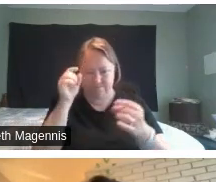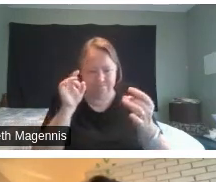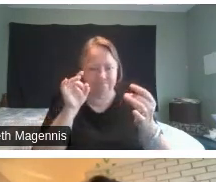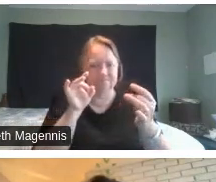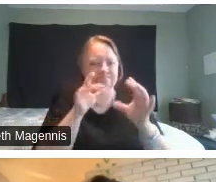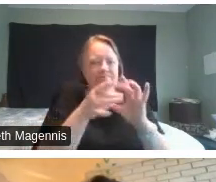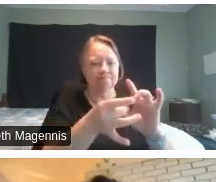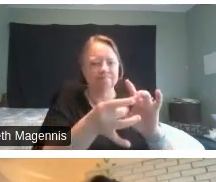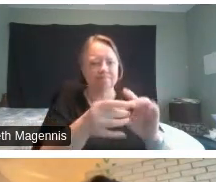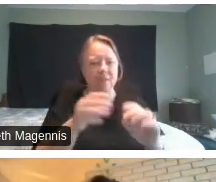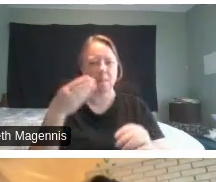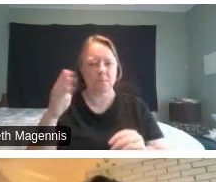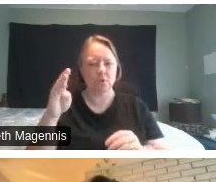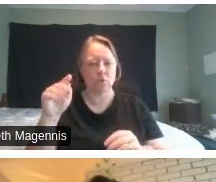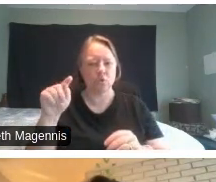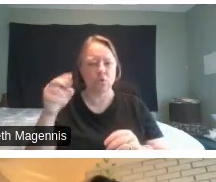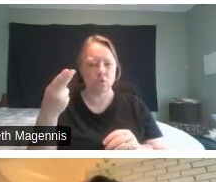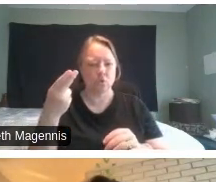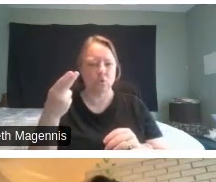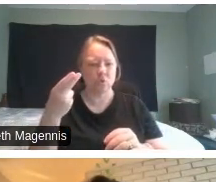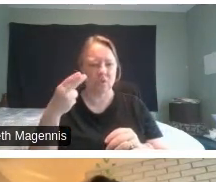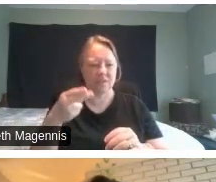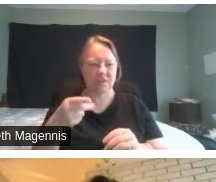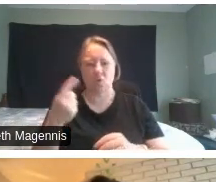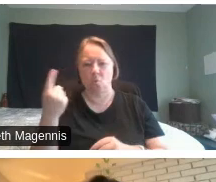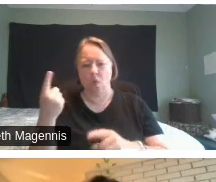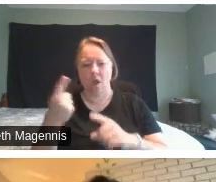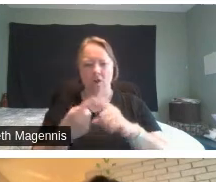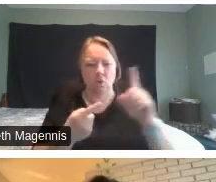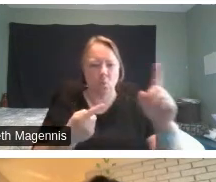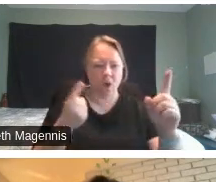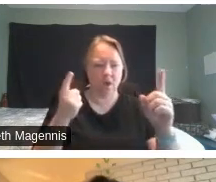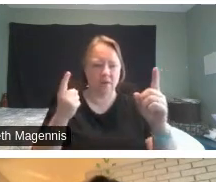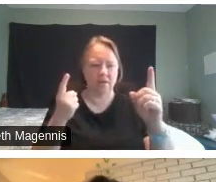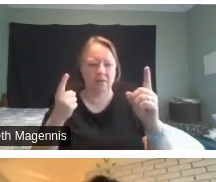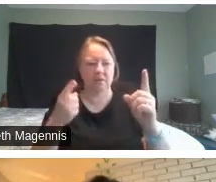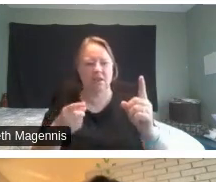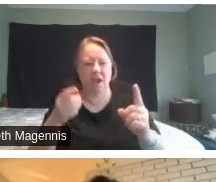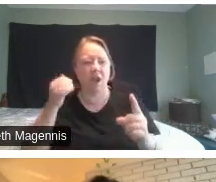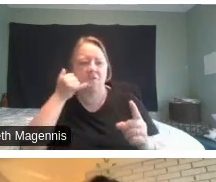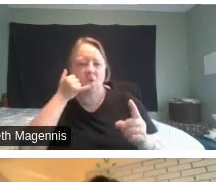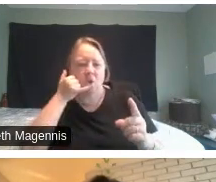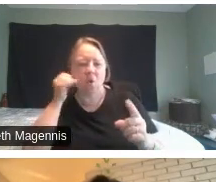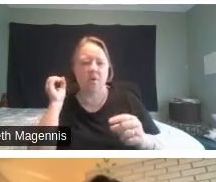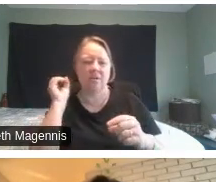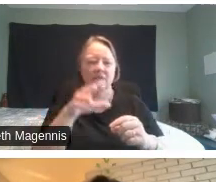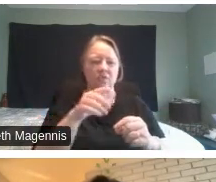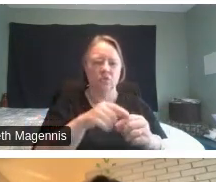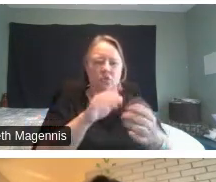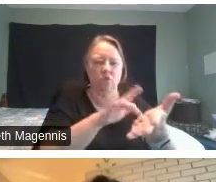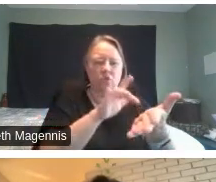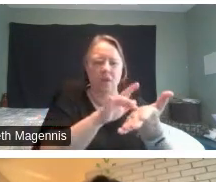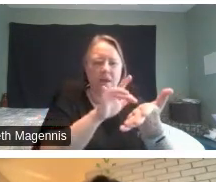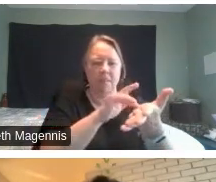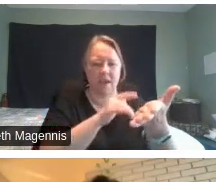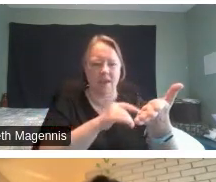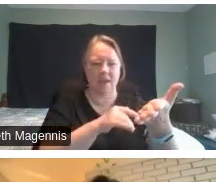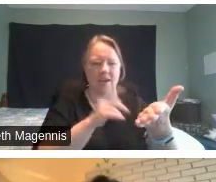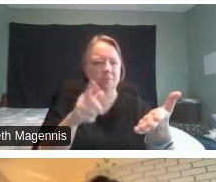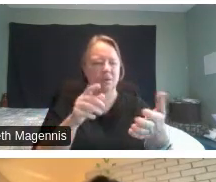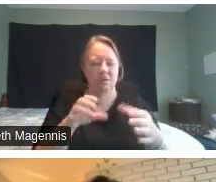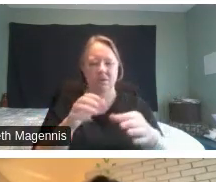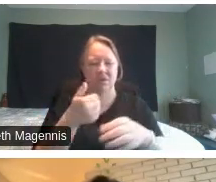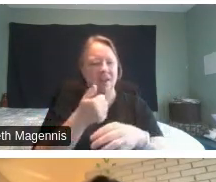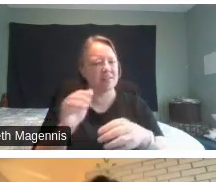other project. Now, this is one-to-one. This is one phone to an iPad, but you can do like one device to 50 devices, anything that's in